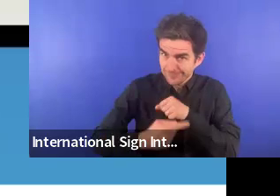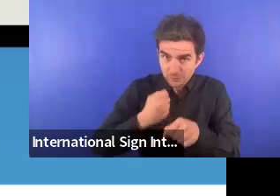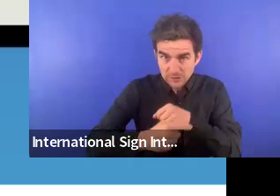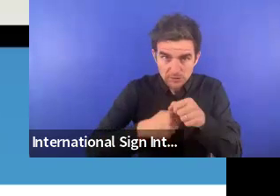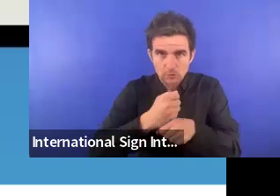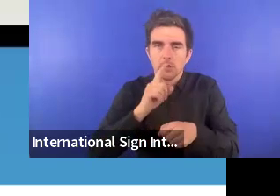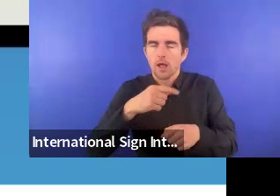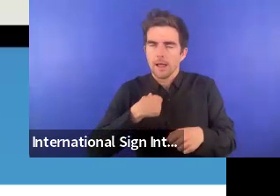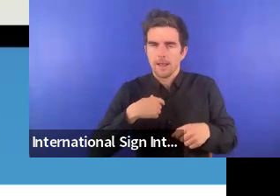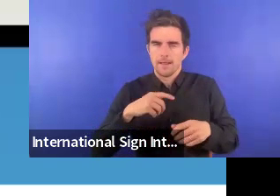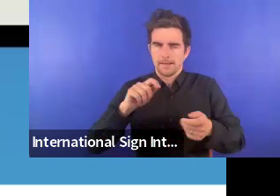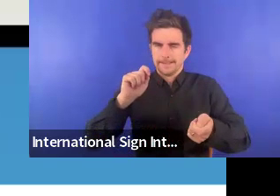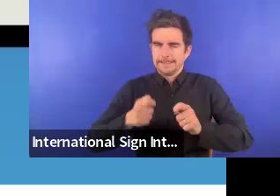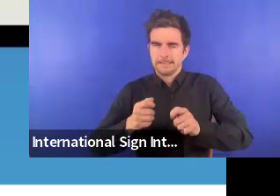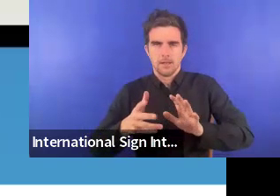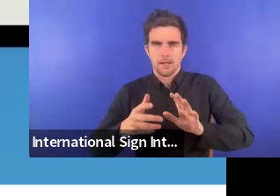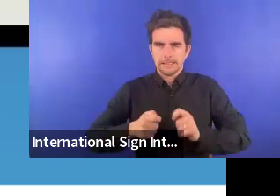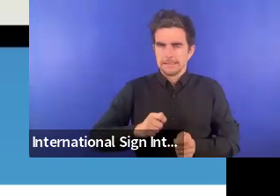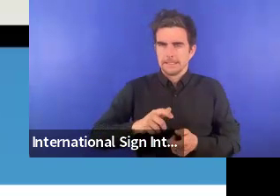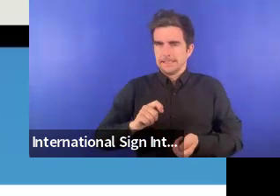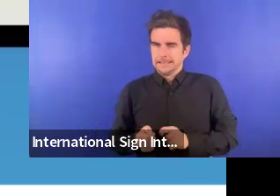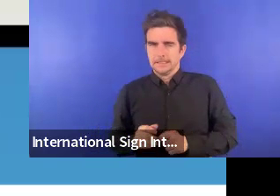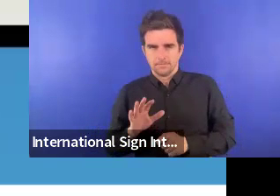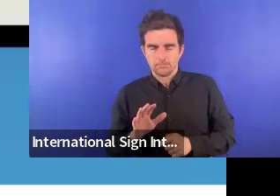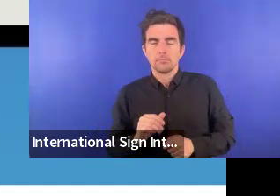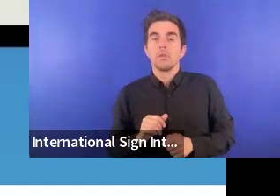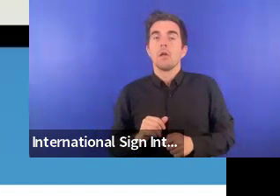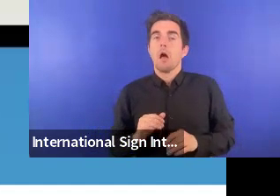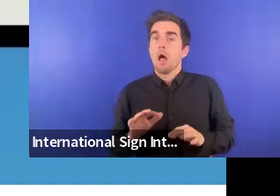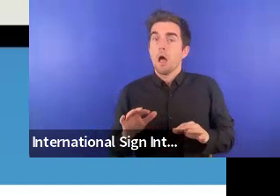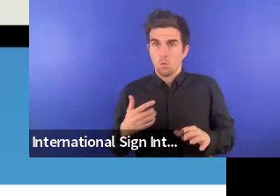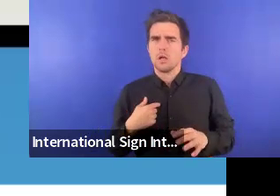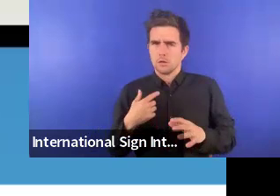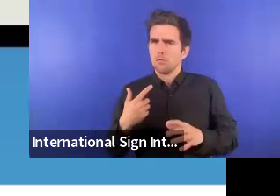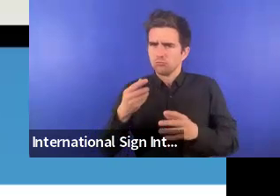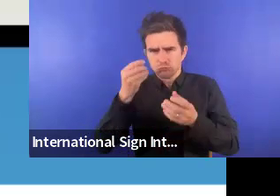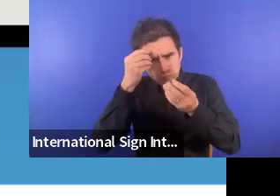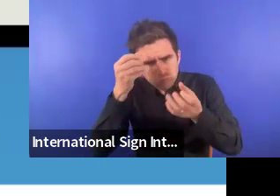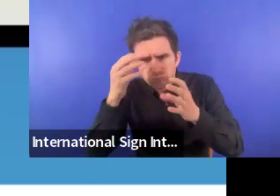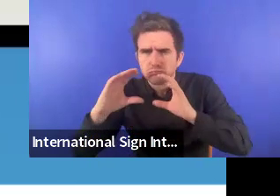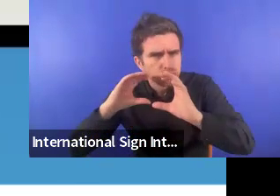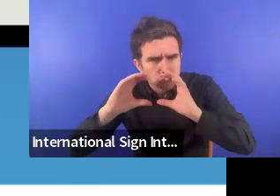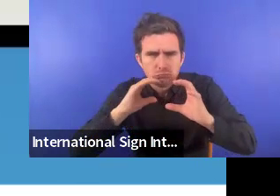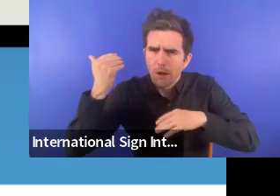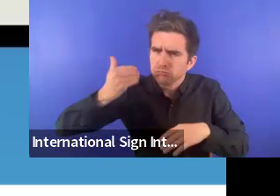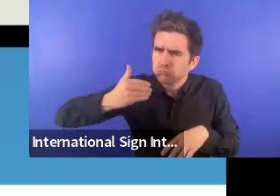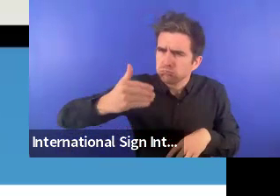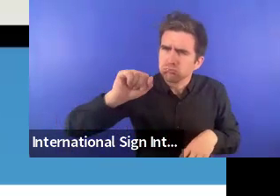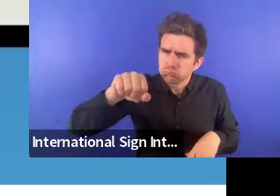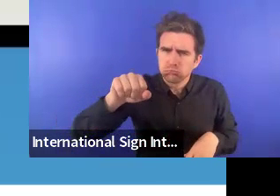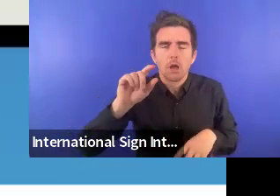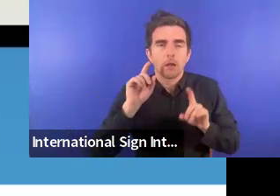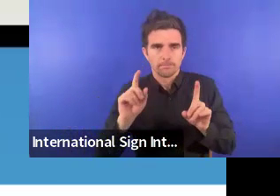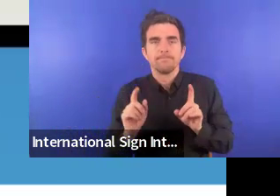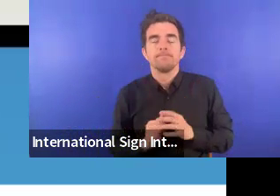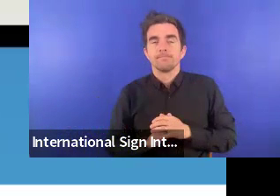And within that State of UHC Commitment Review, there's some really useful information